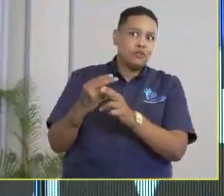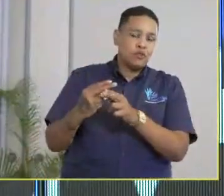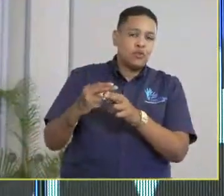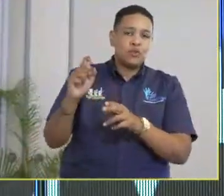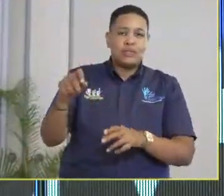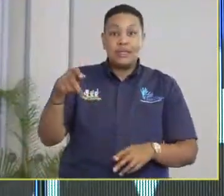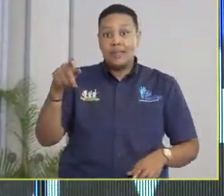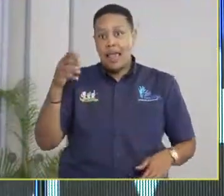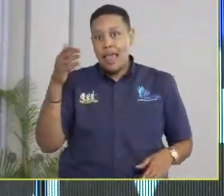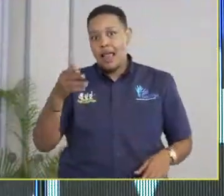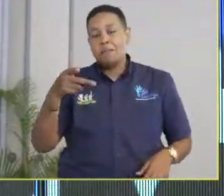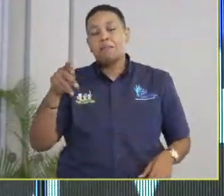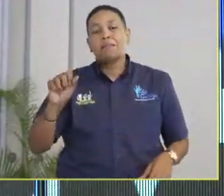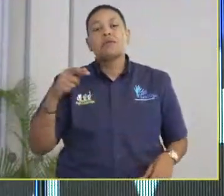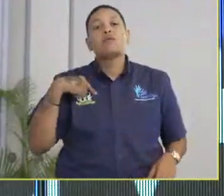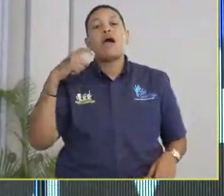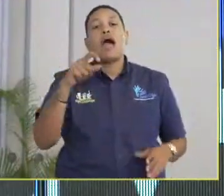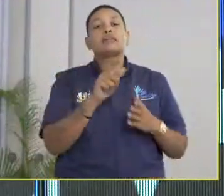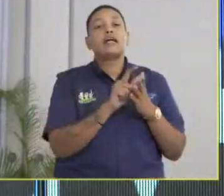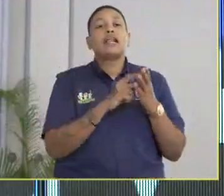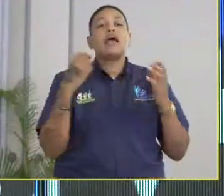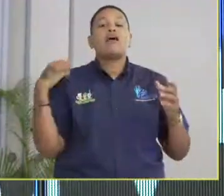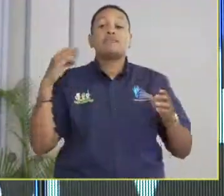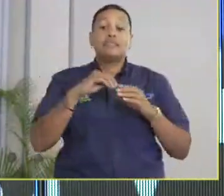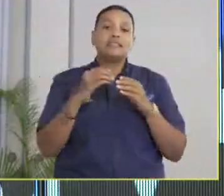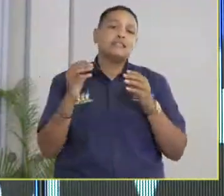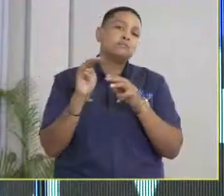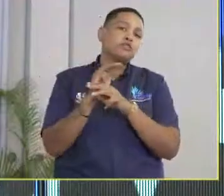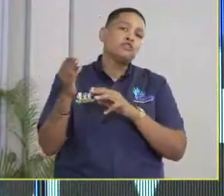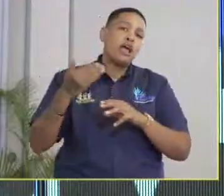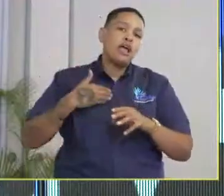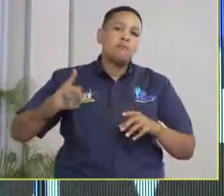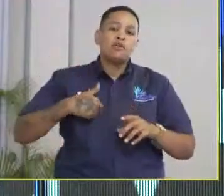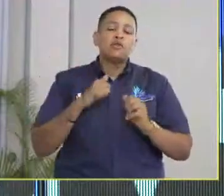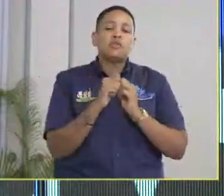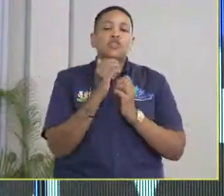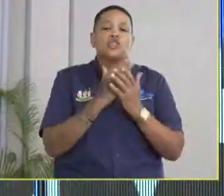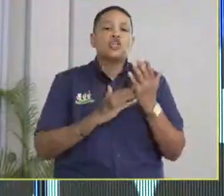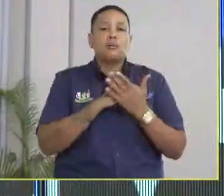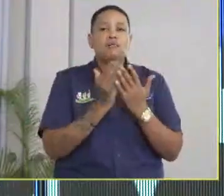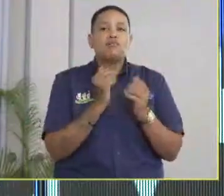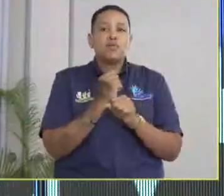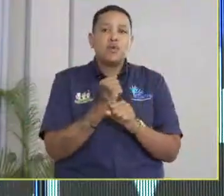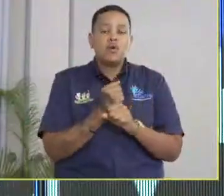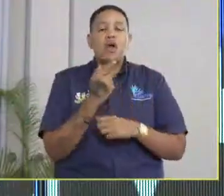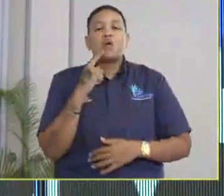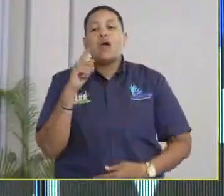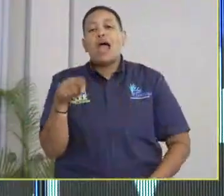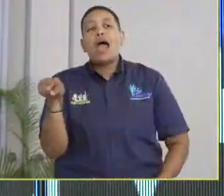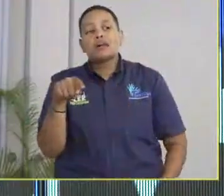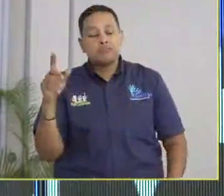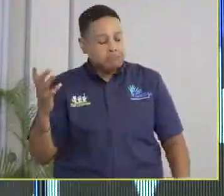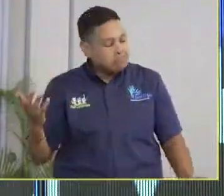PS if we could ask the legal officers in the ministry to assist us with some of the work. And when we asked them,